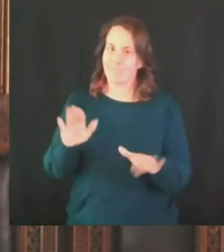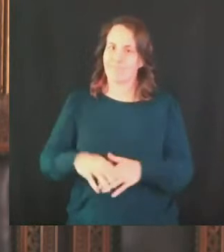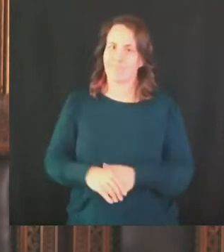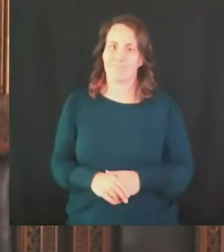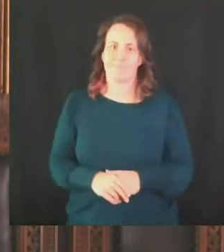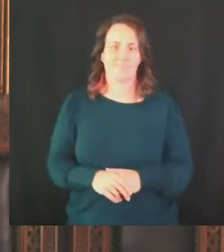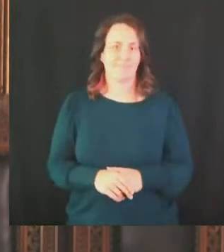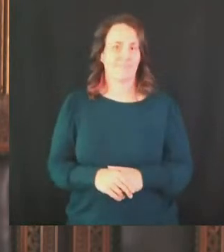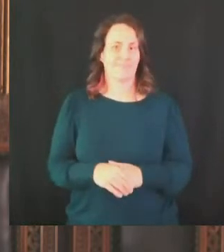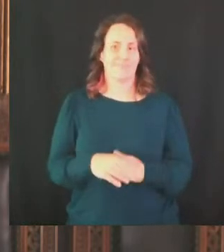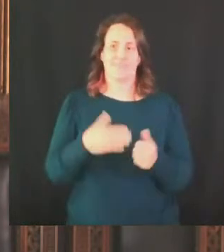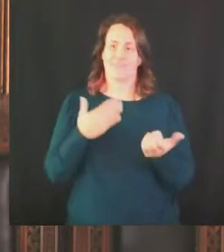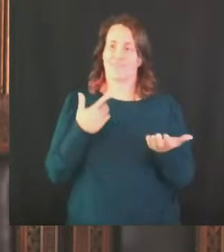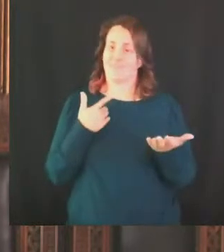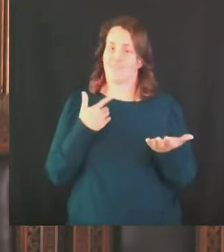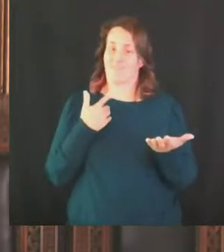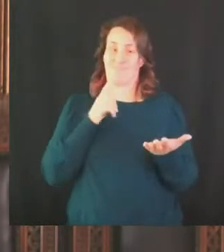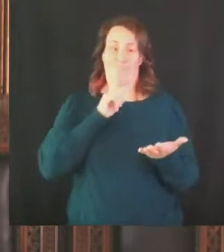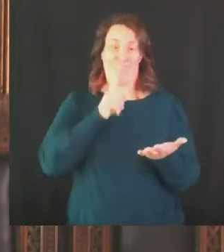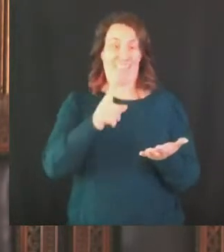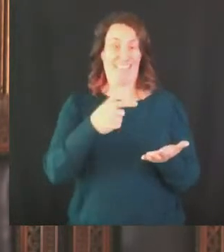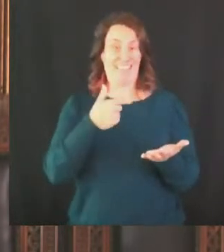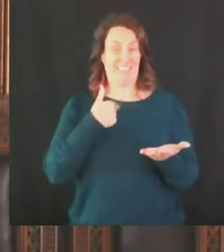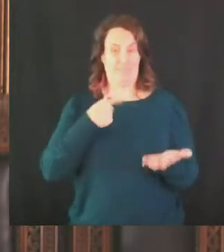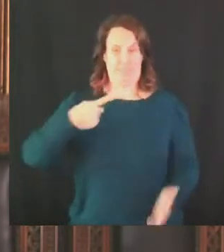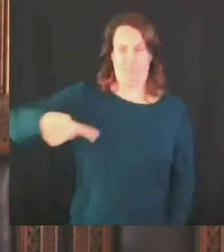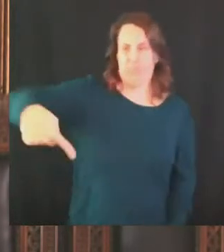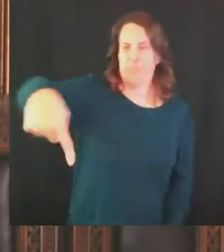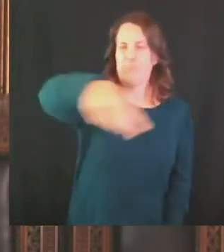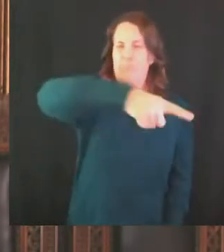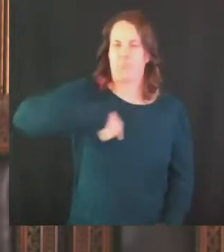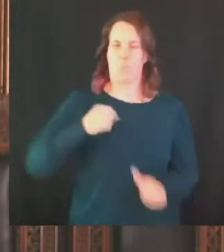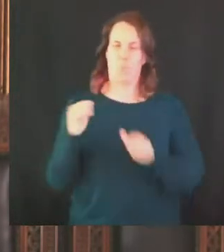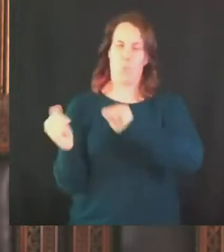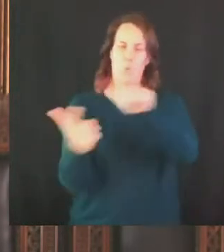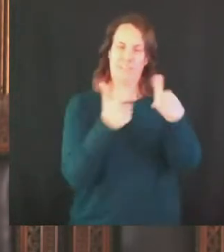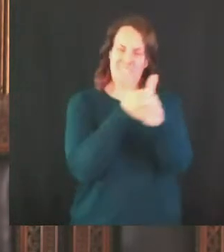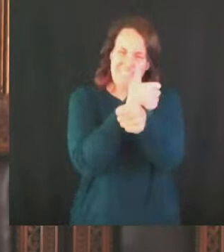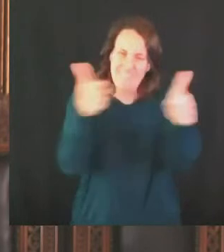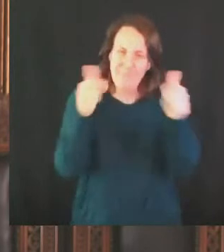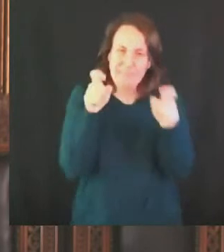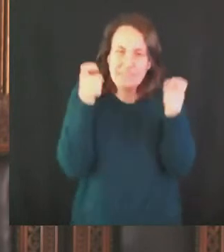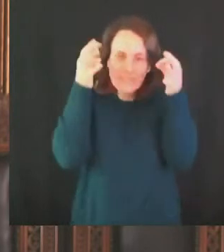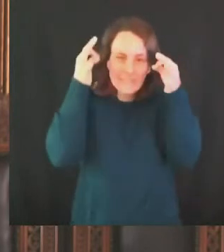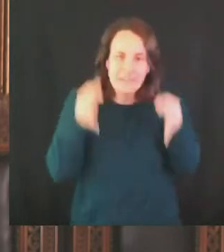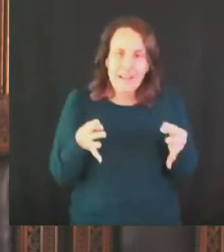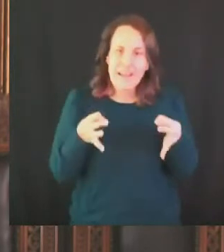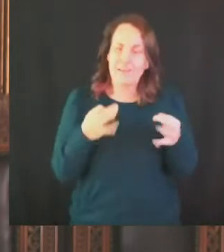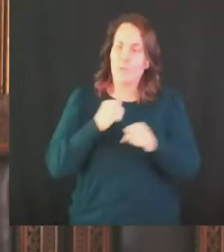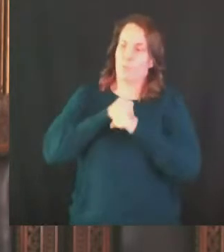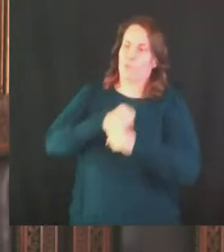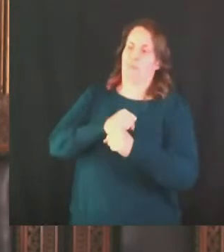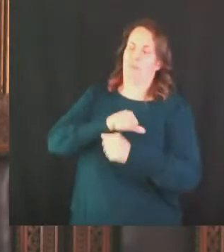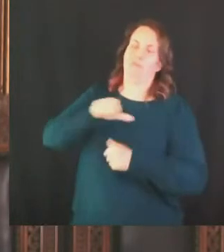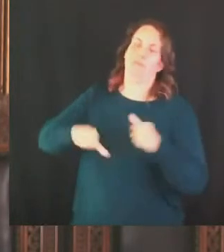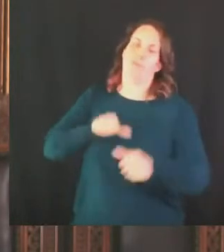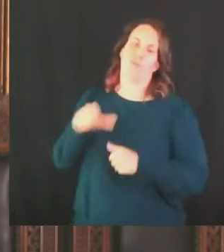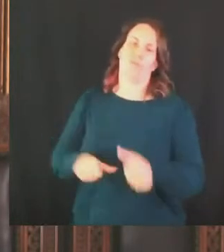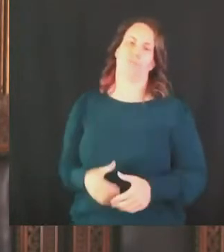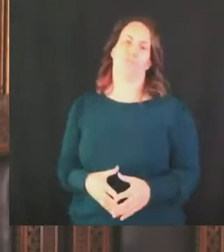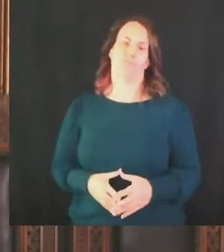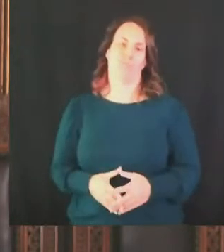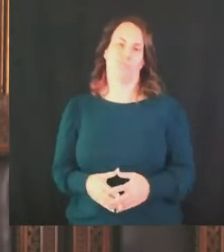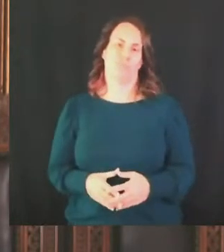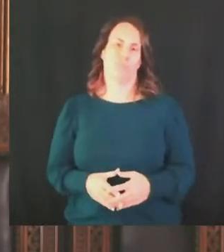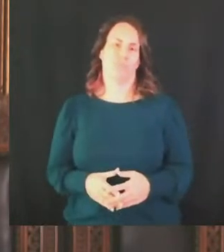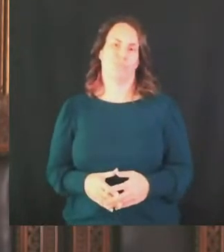can convince me of anything else. And I went on a rant yesterday. I don't want to go through it again today, but